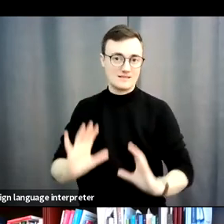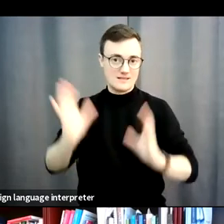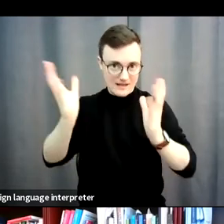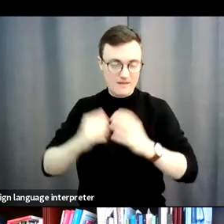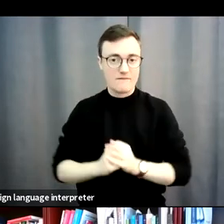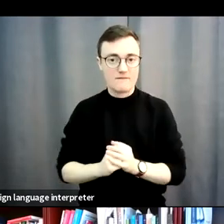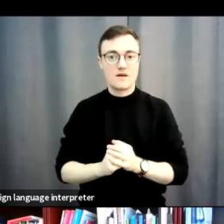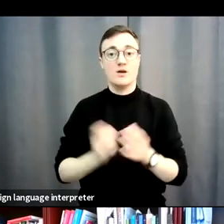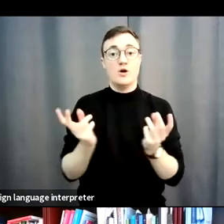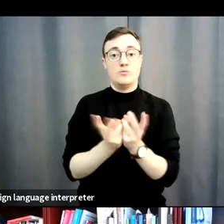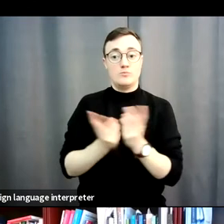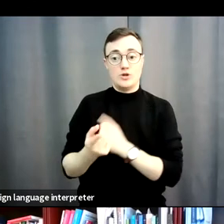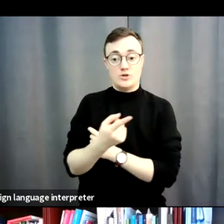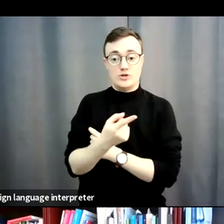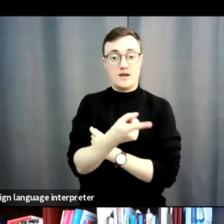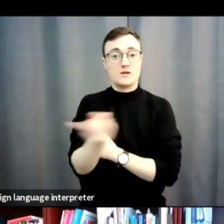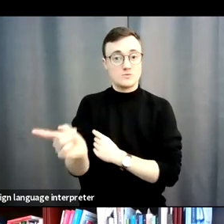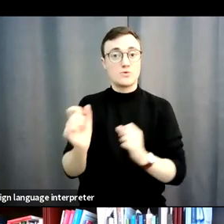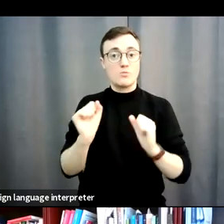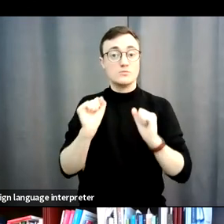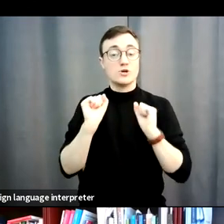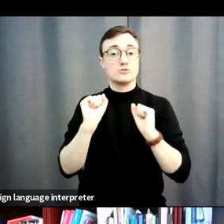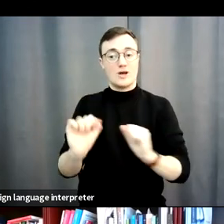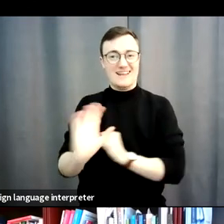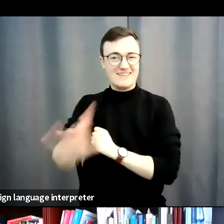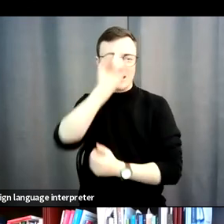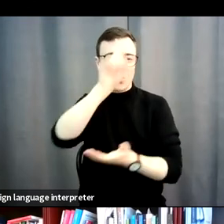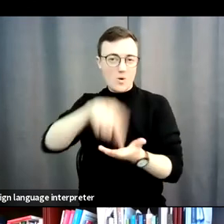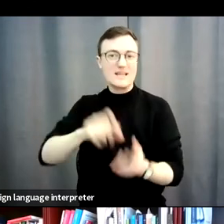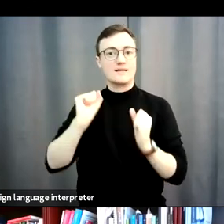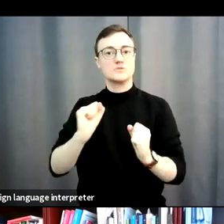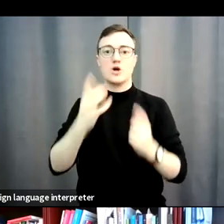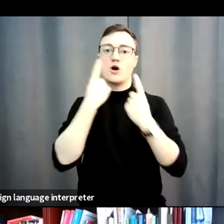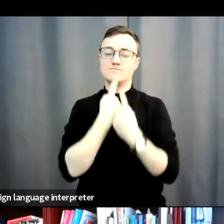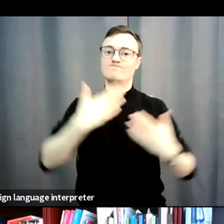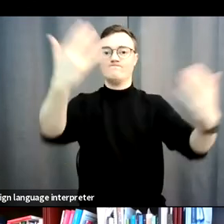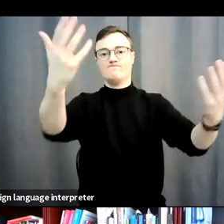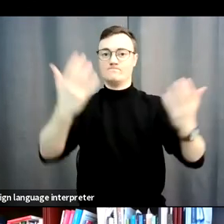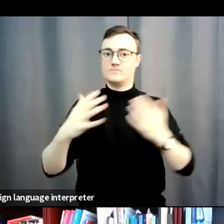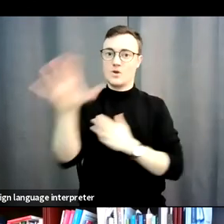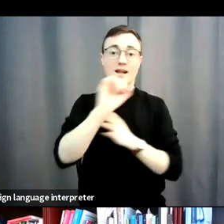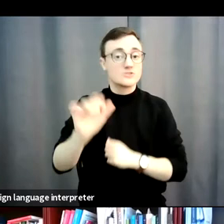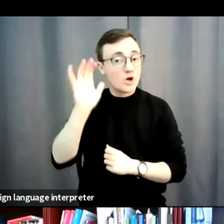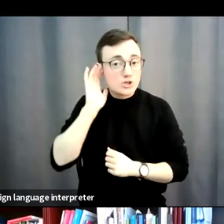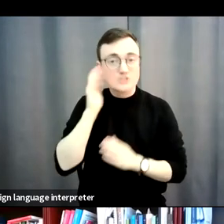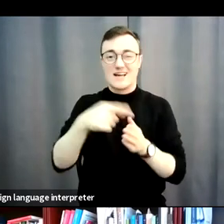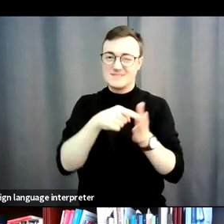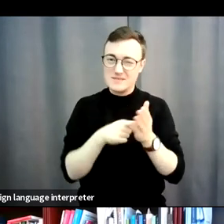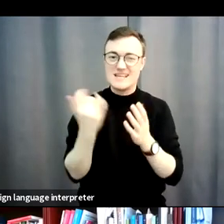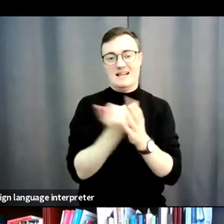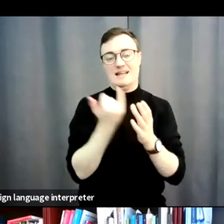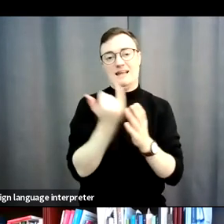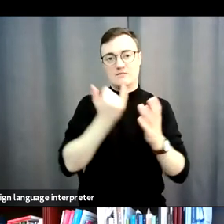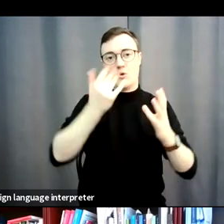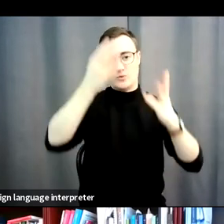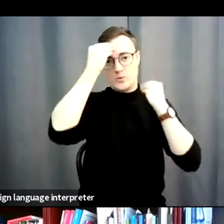their right to have their views taken into account on matters affecting them, particularly in education, beyond the issue of the